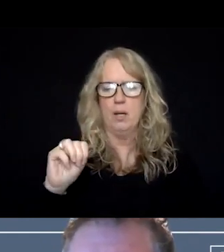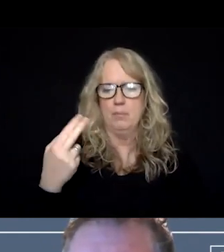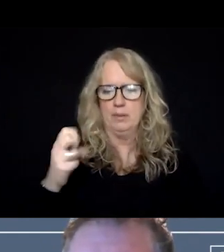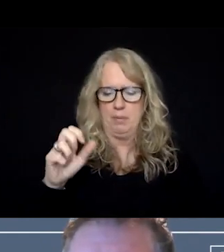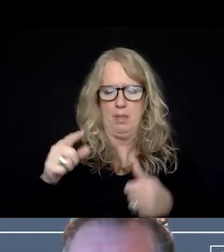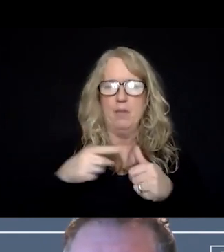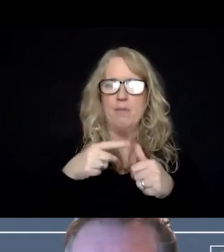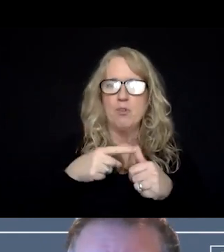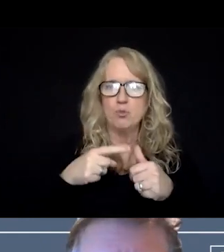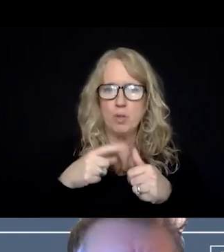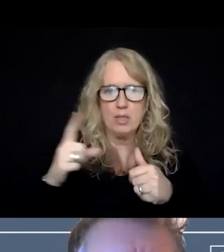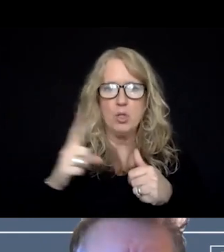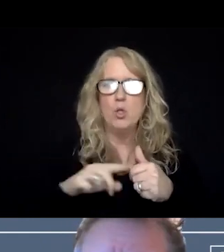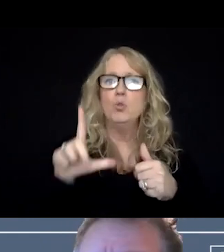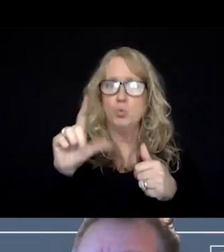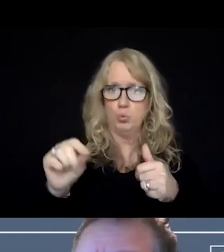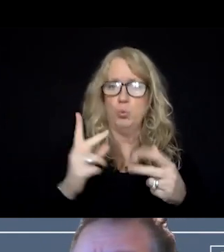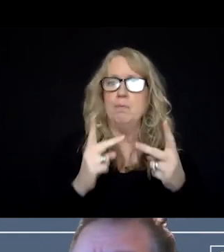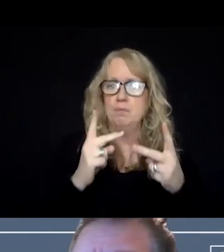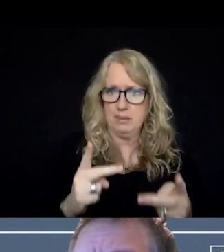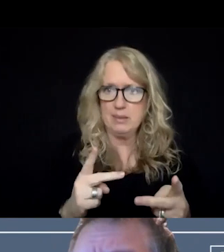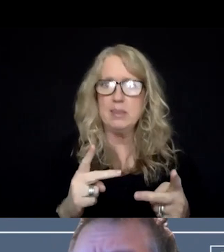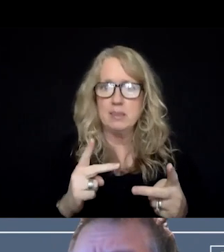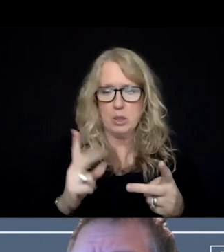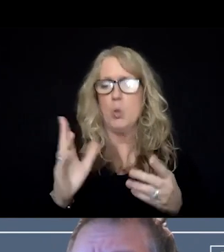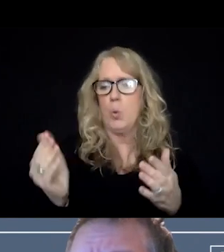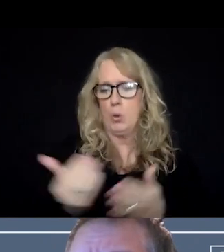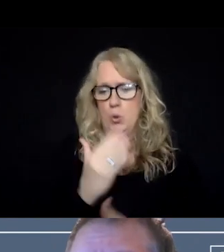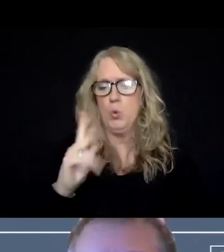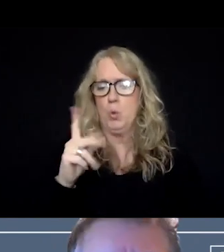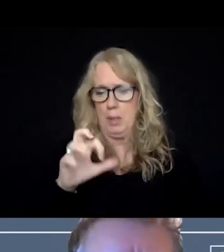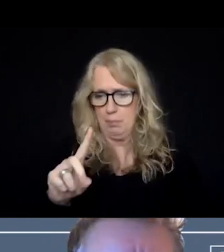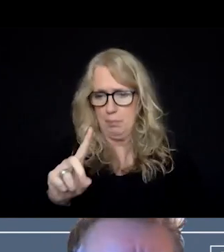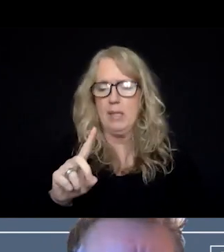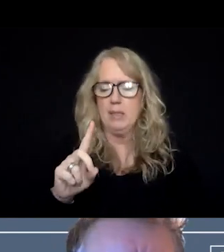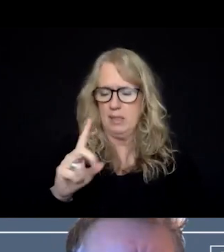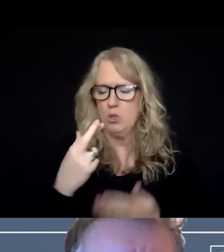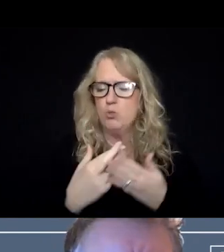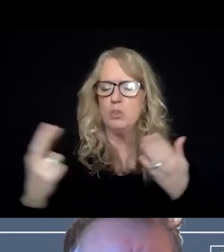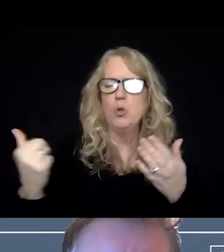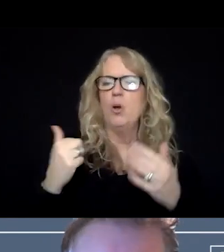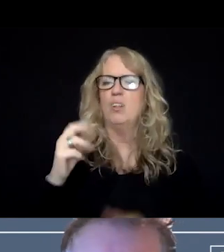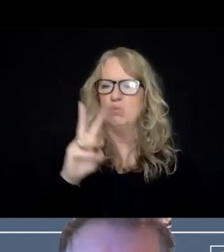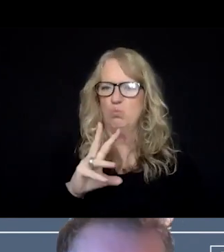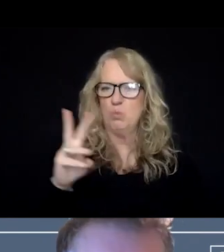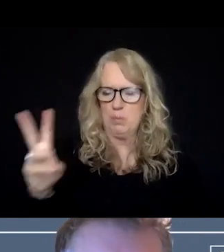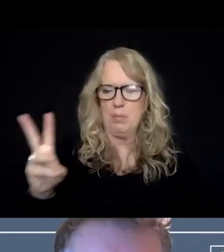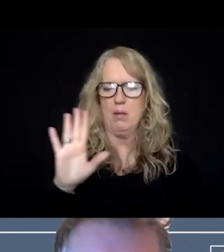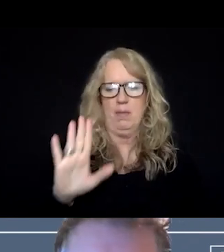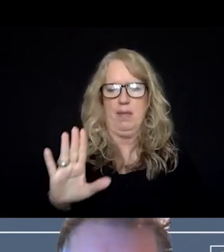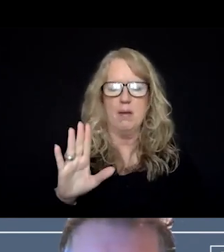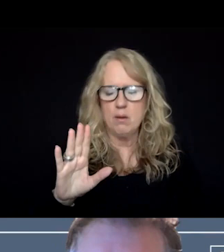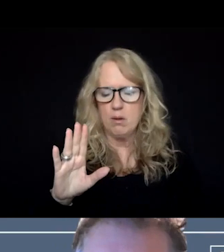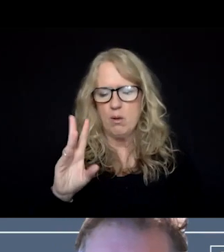Number 1, please do visit the new updated resource search site for 988 on SAMHSA's